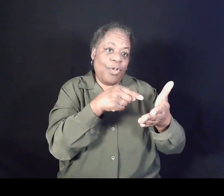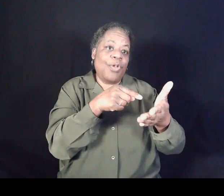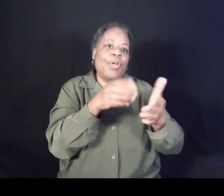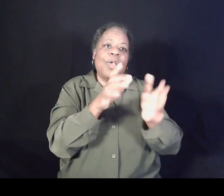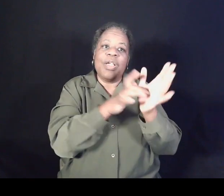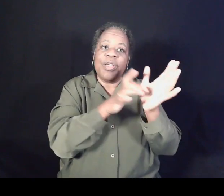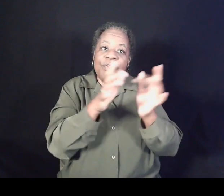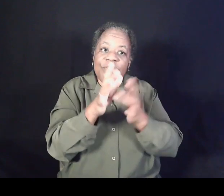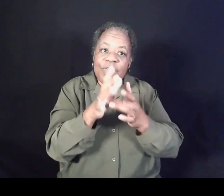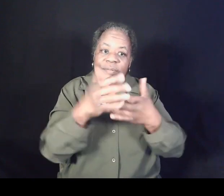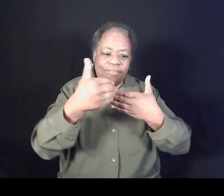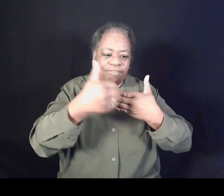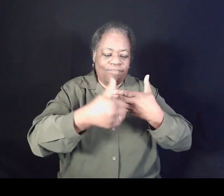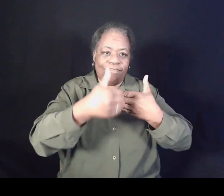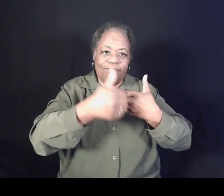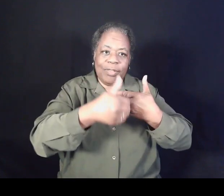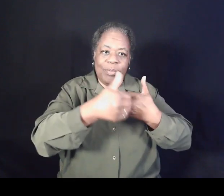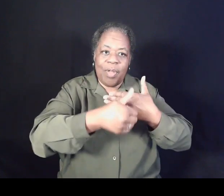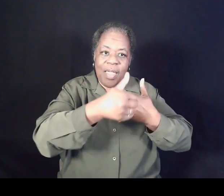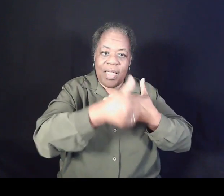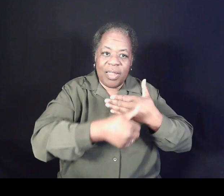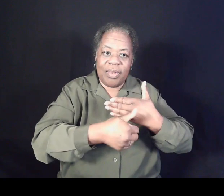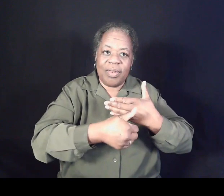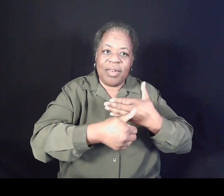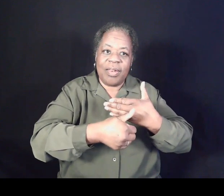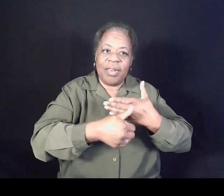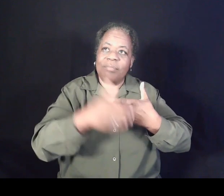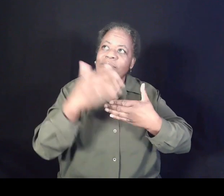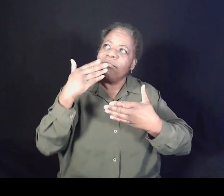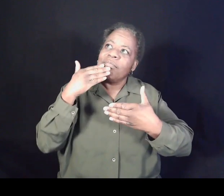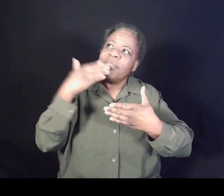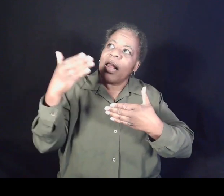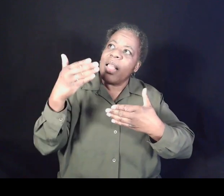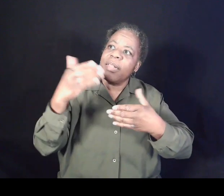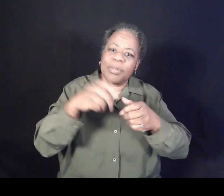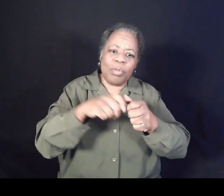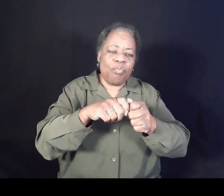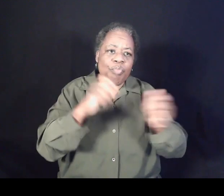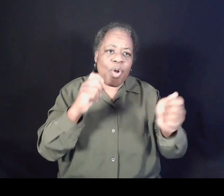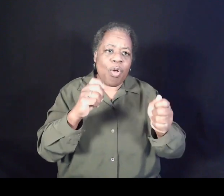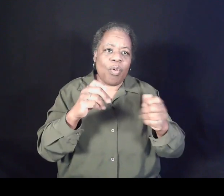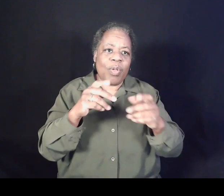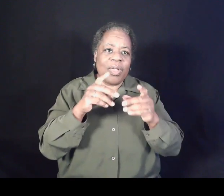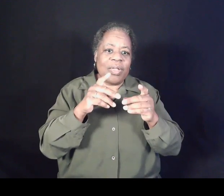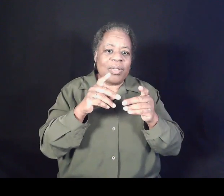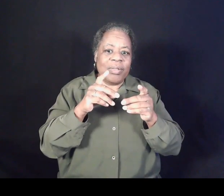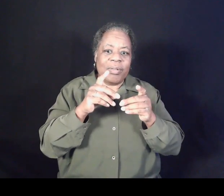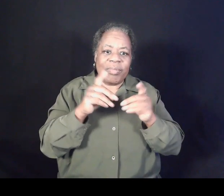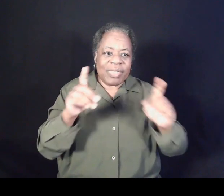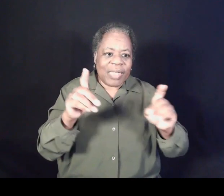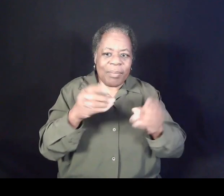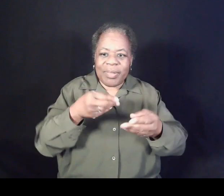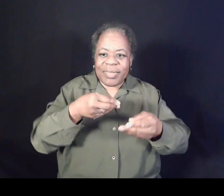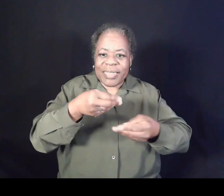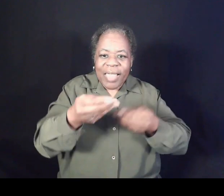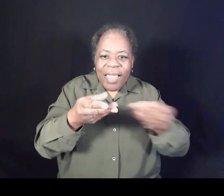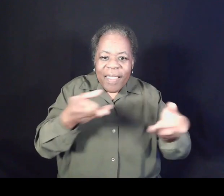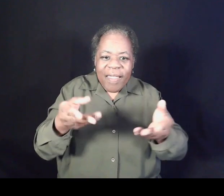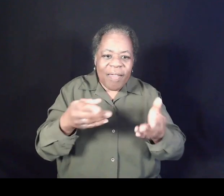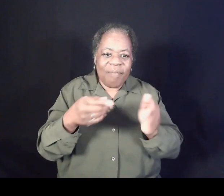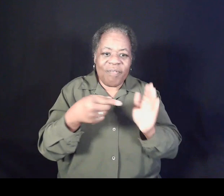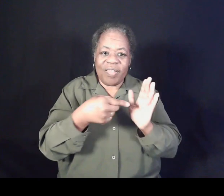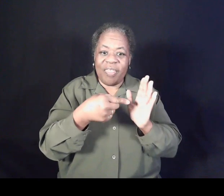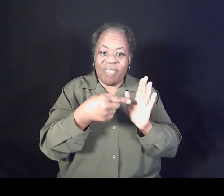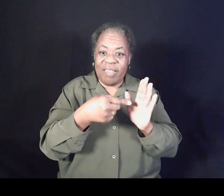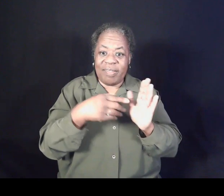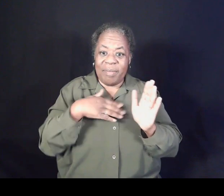betrayed, Jesus took the bread, and when he had given thanks, he broke it and gave it to his disciples, saying, "This is my body, which